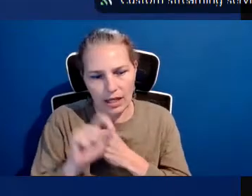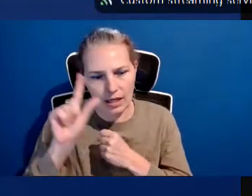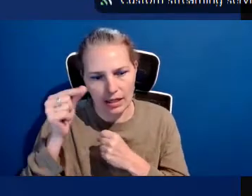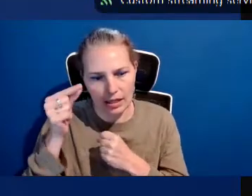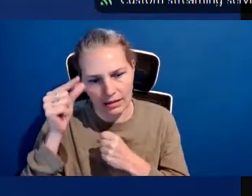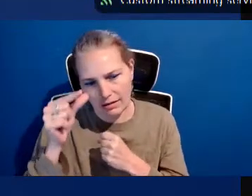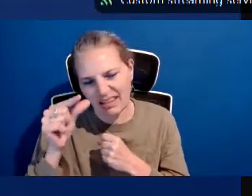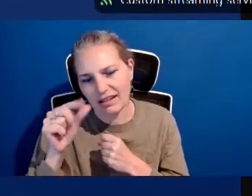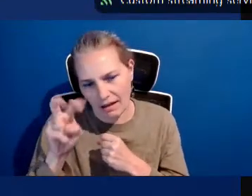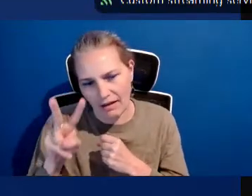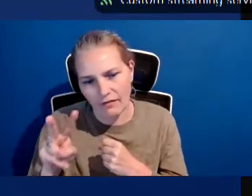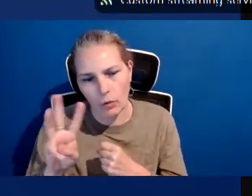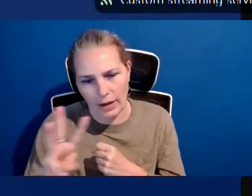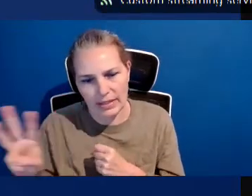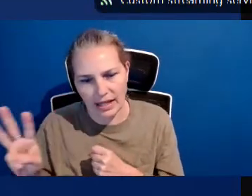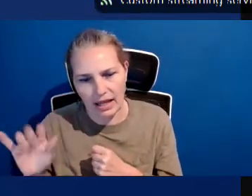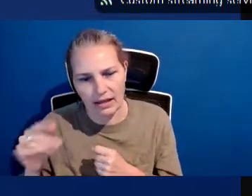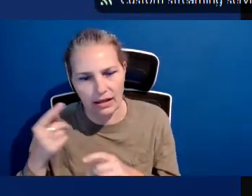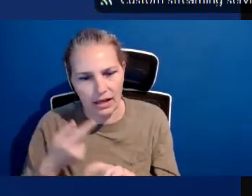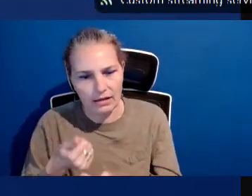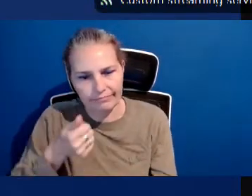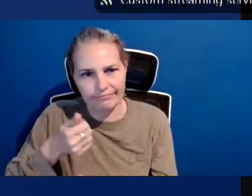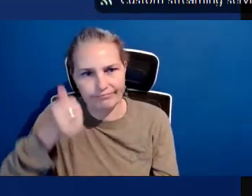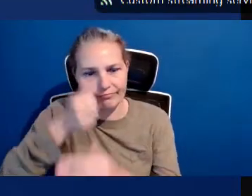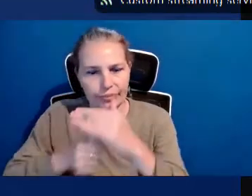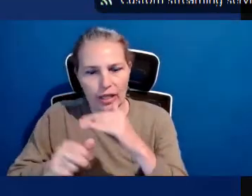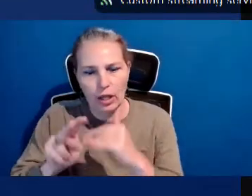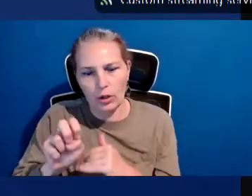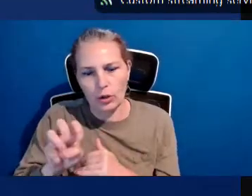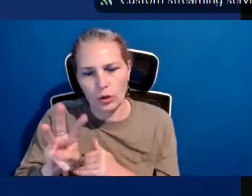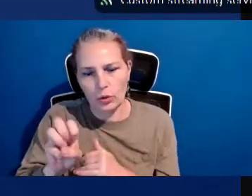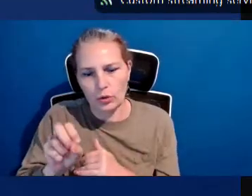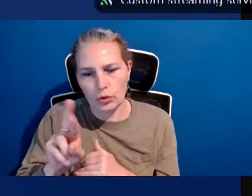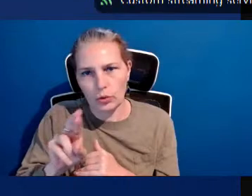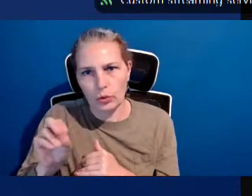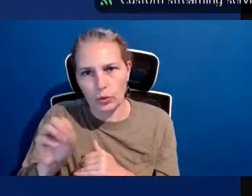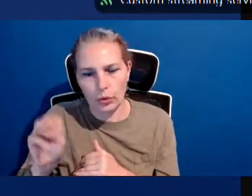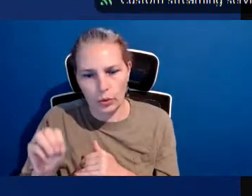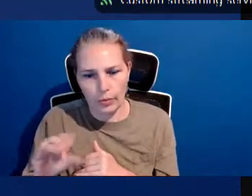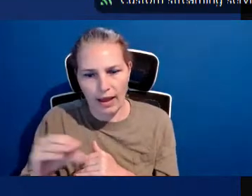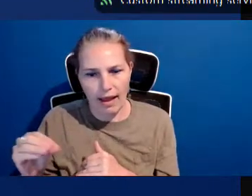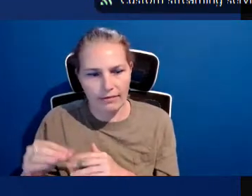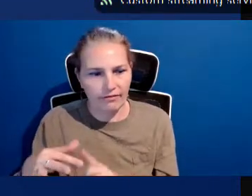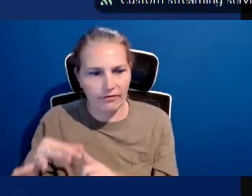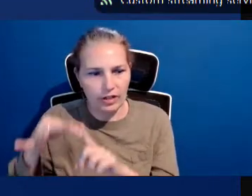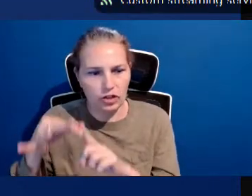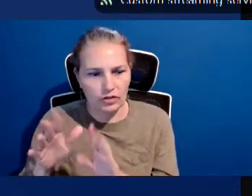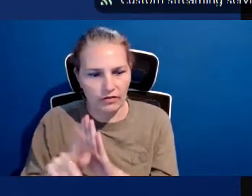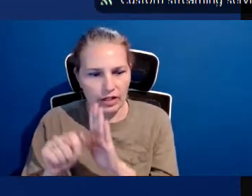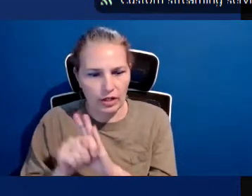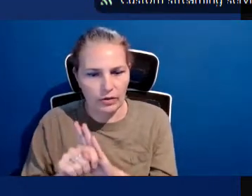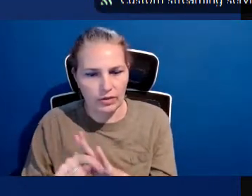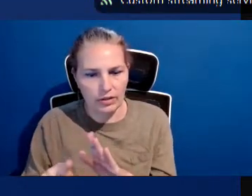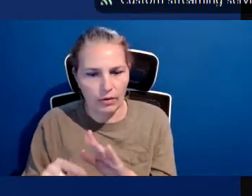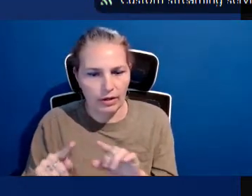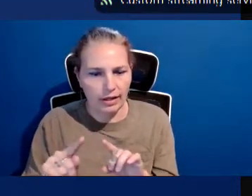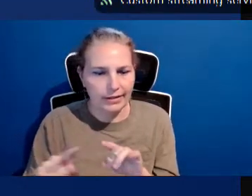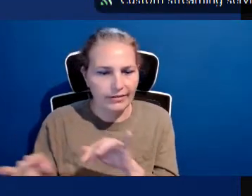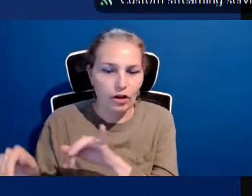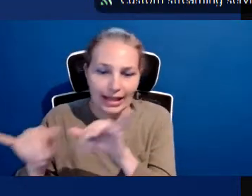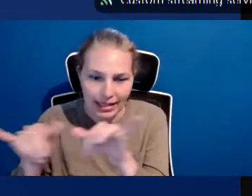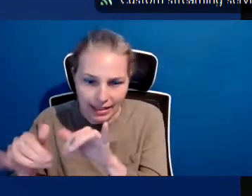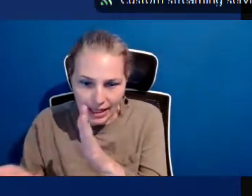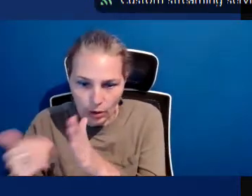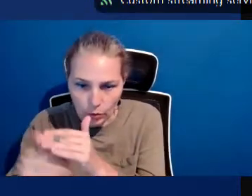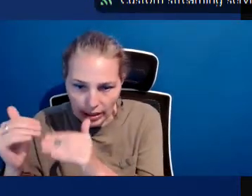So again, the video covers like-for-like rebuilds, ArchiStar eCheck, pre-approved plans, and more. So I hope you can